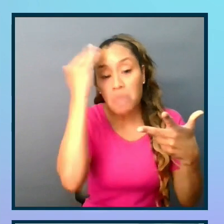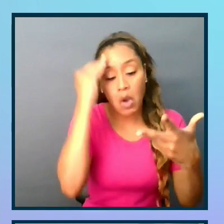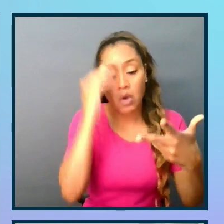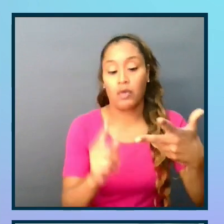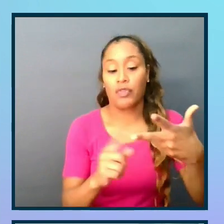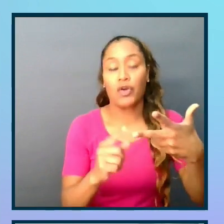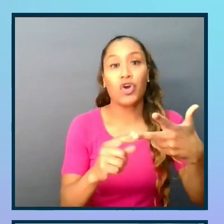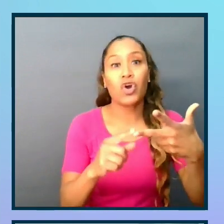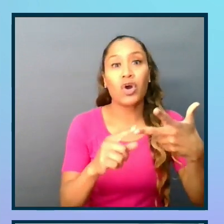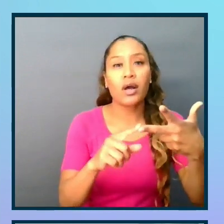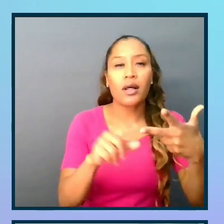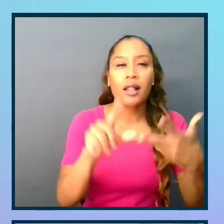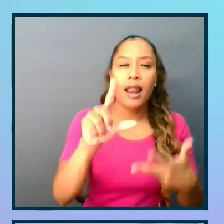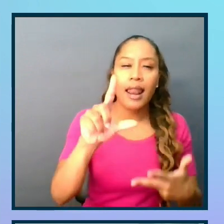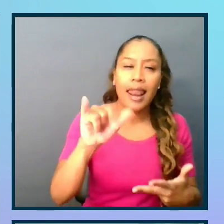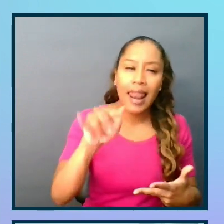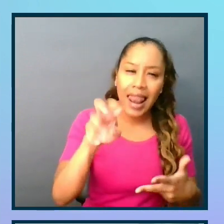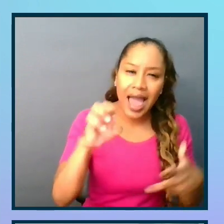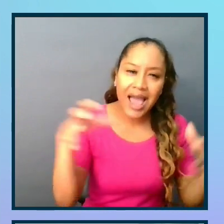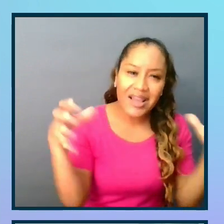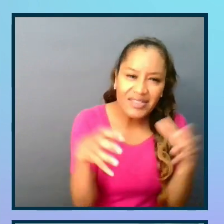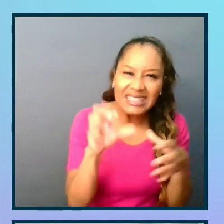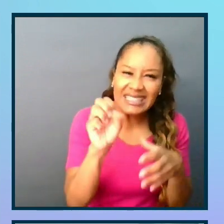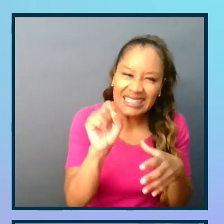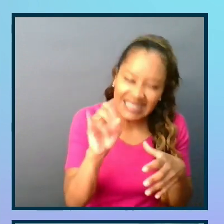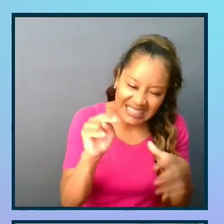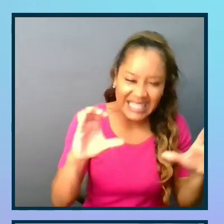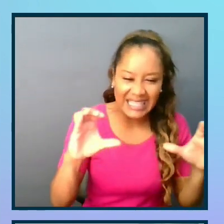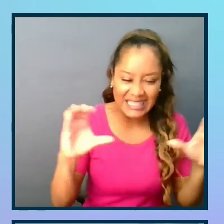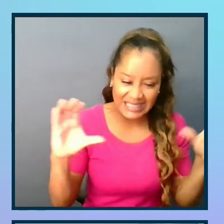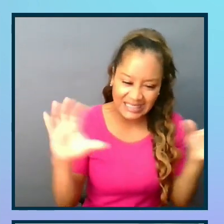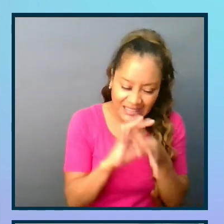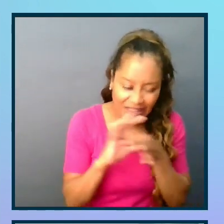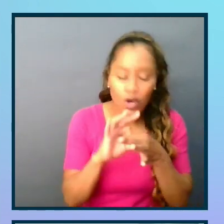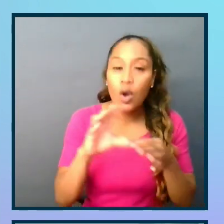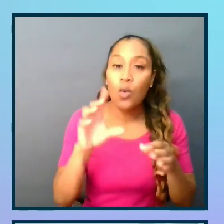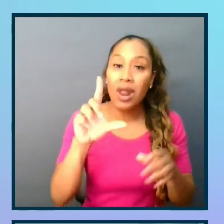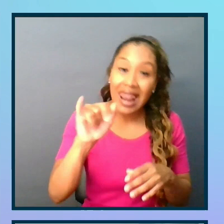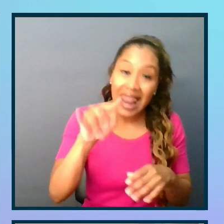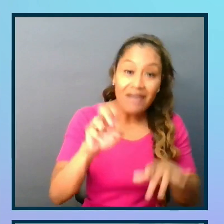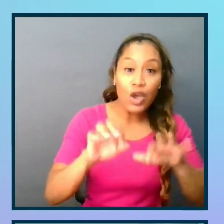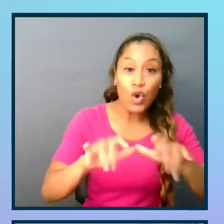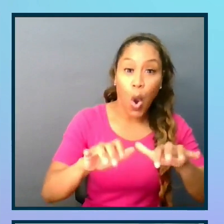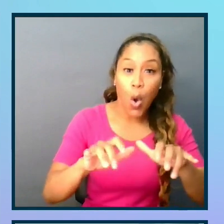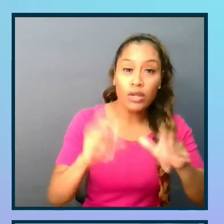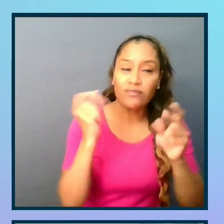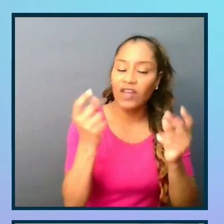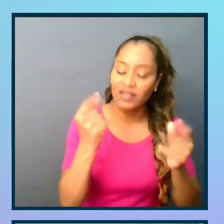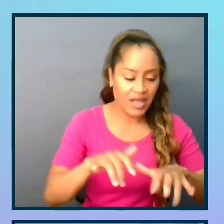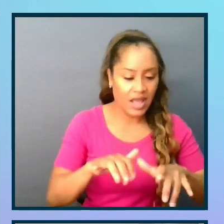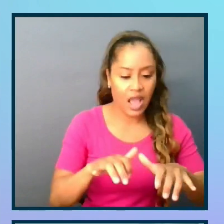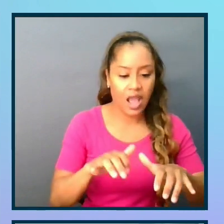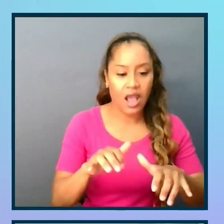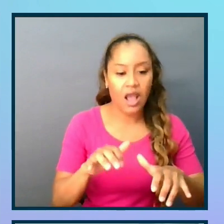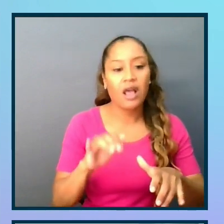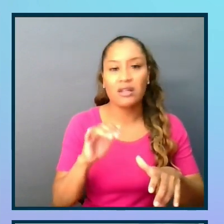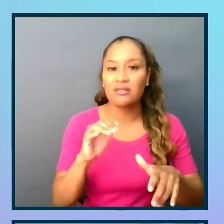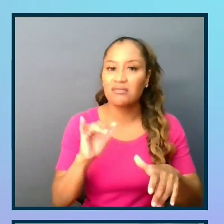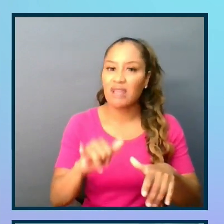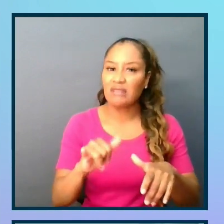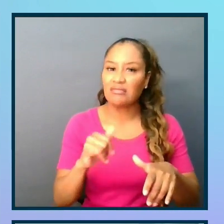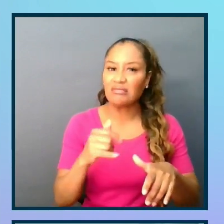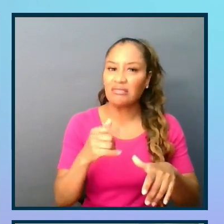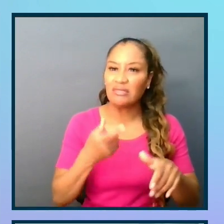have these live syncs and we actually do live coding on the fly. This is the first place that I've done that, and I find it to be one of the most important